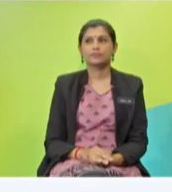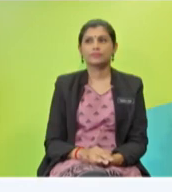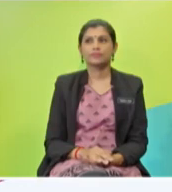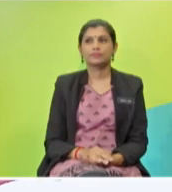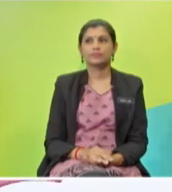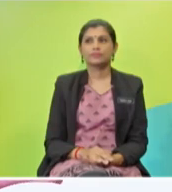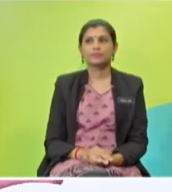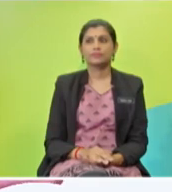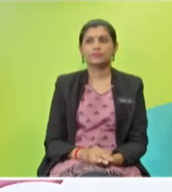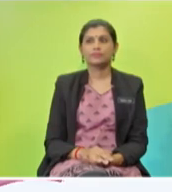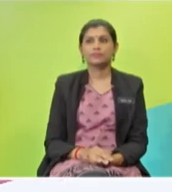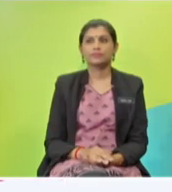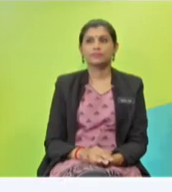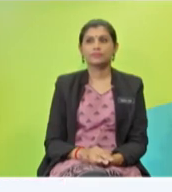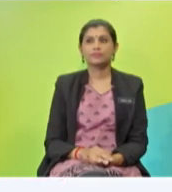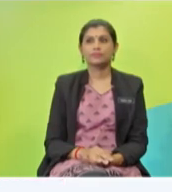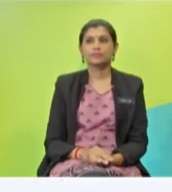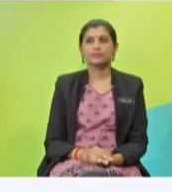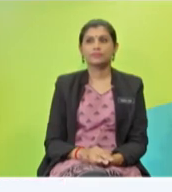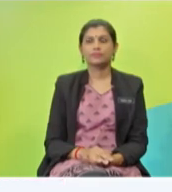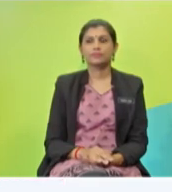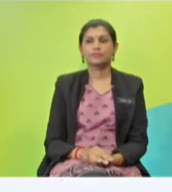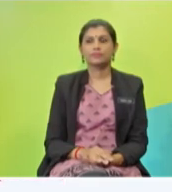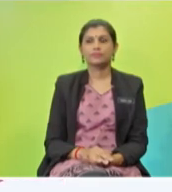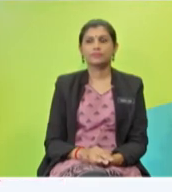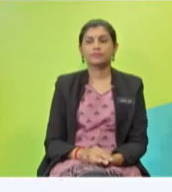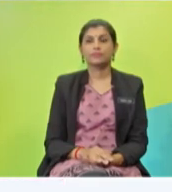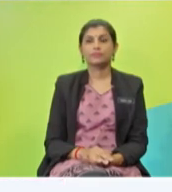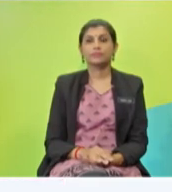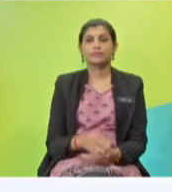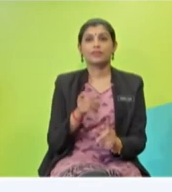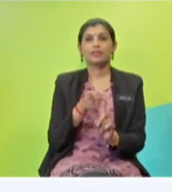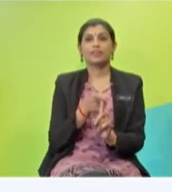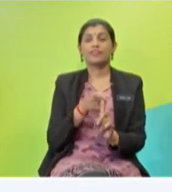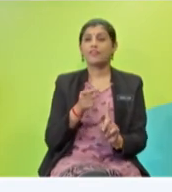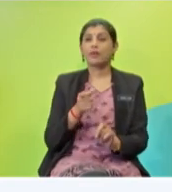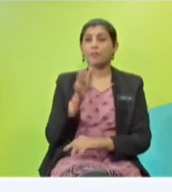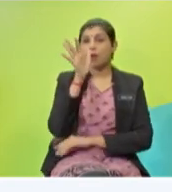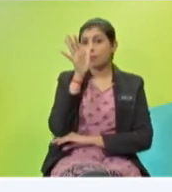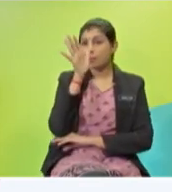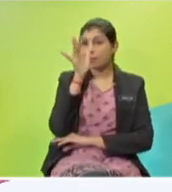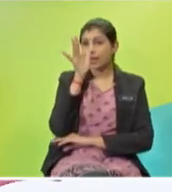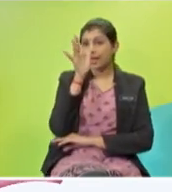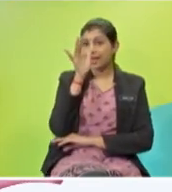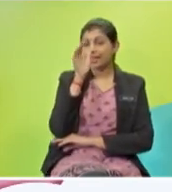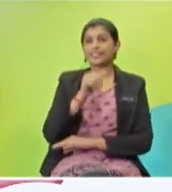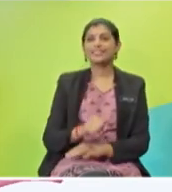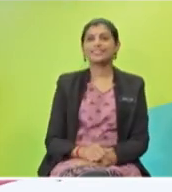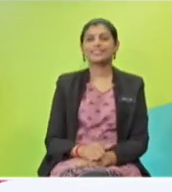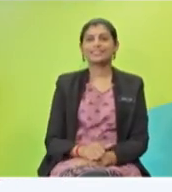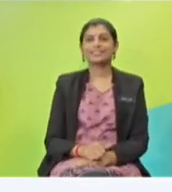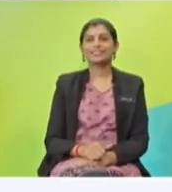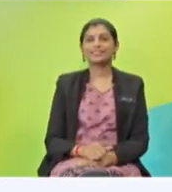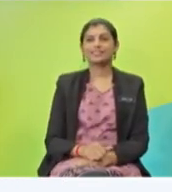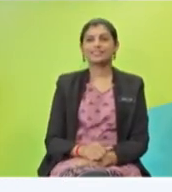Hannah. Nice to meet you Adilia. Okay, next. Okay, from our historical state, we have Aisha binti Muhammad Azuddin from SK Kelebang